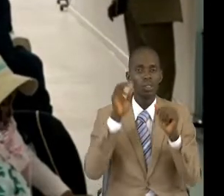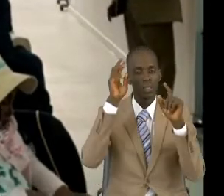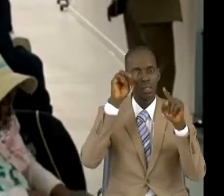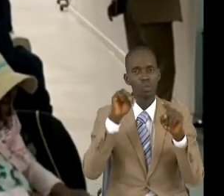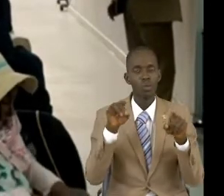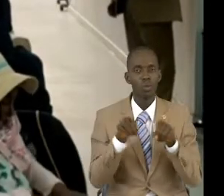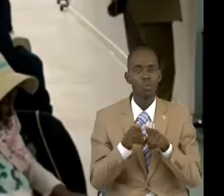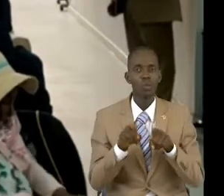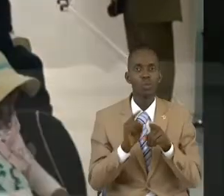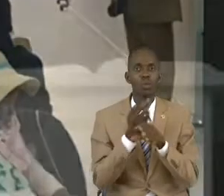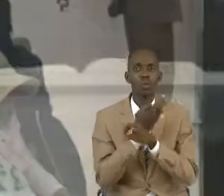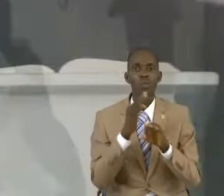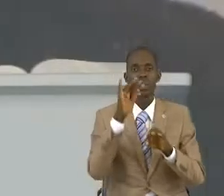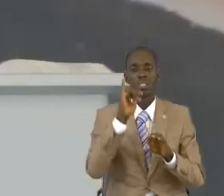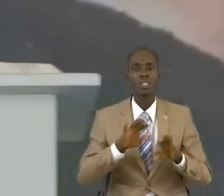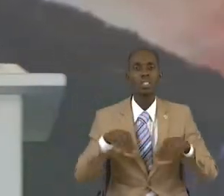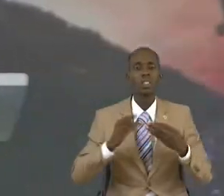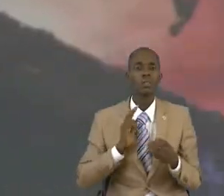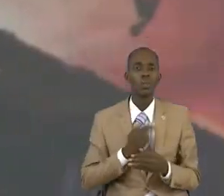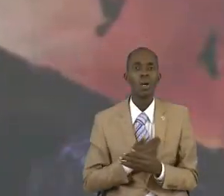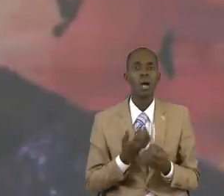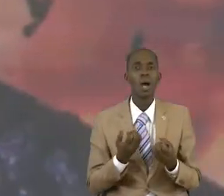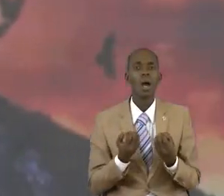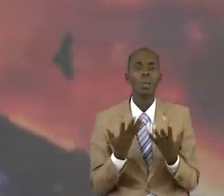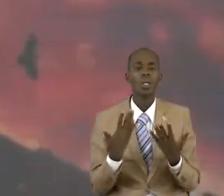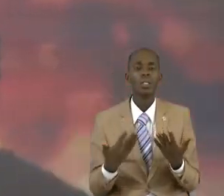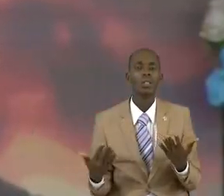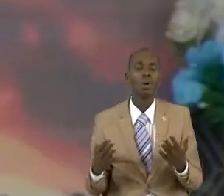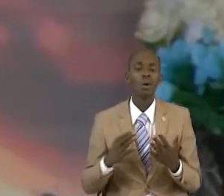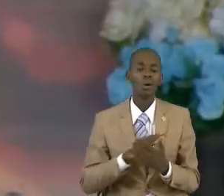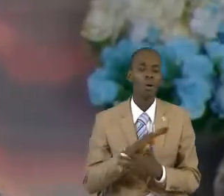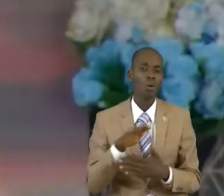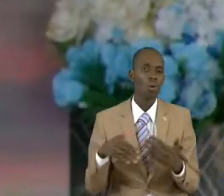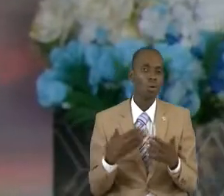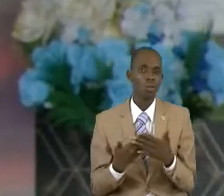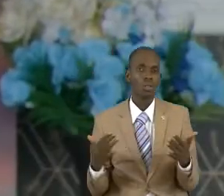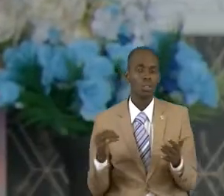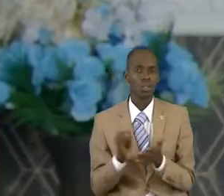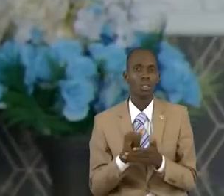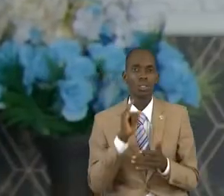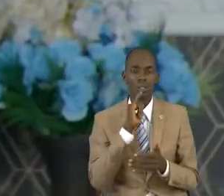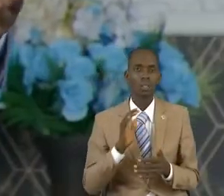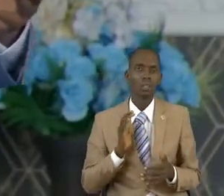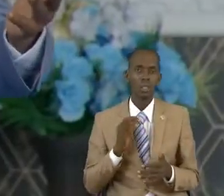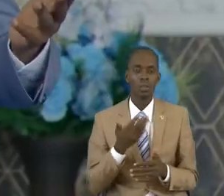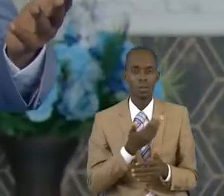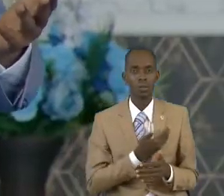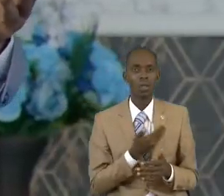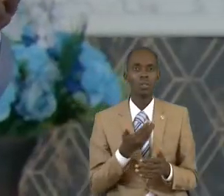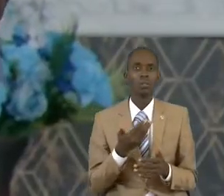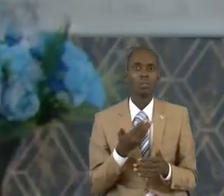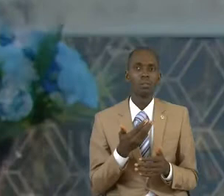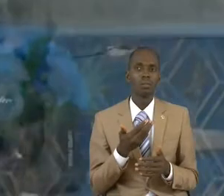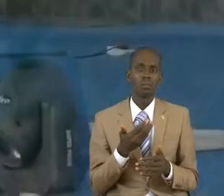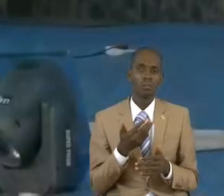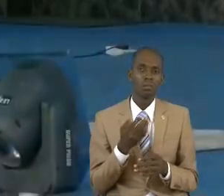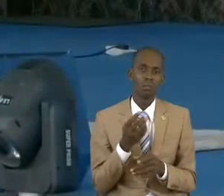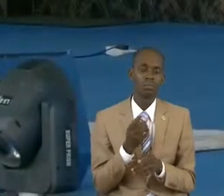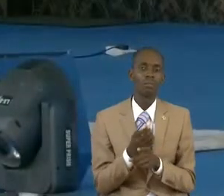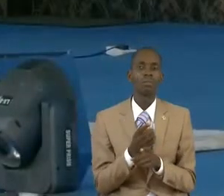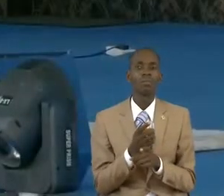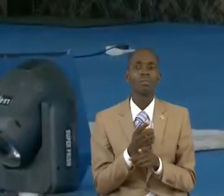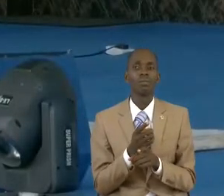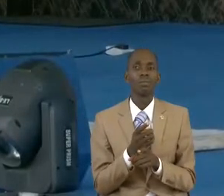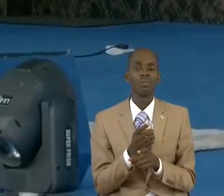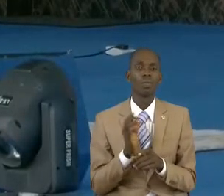us how many things? All things. That's all right. When you come to Christ and you believe